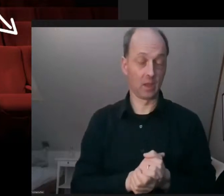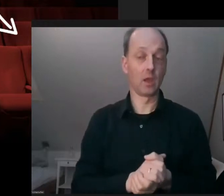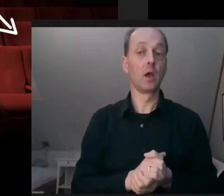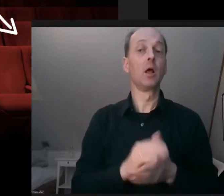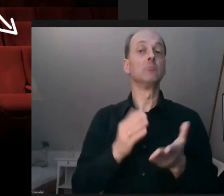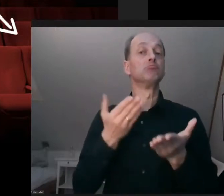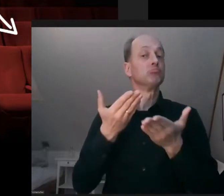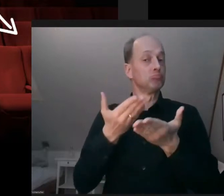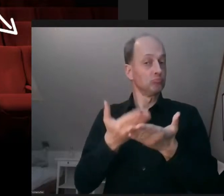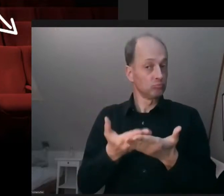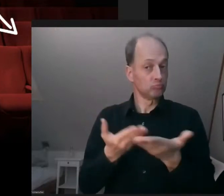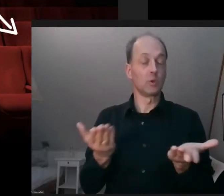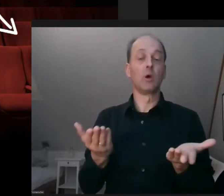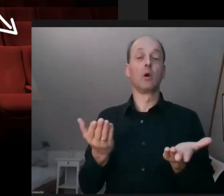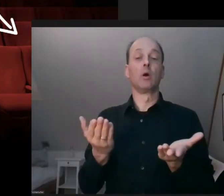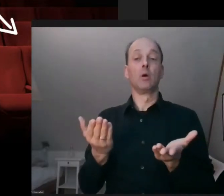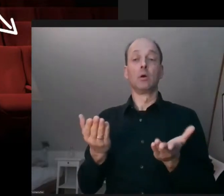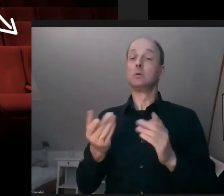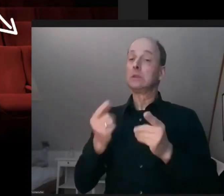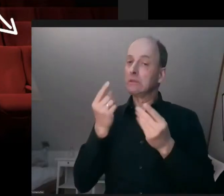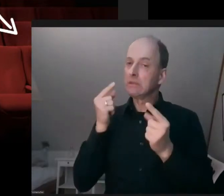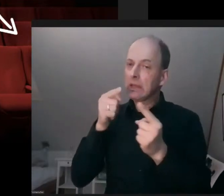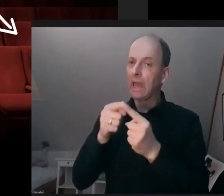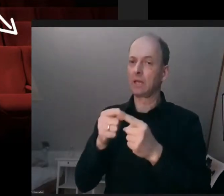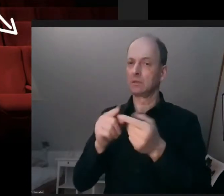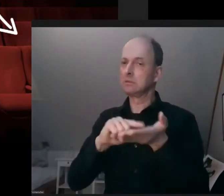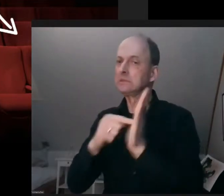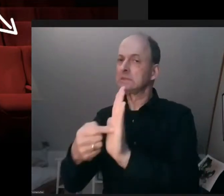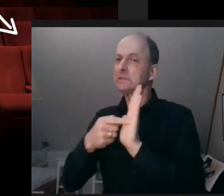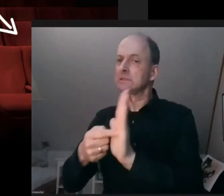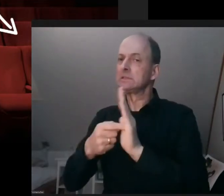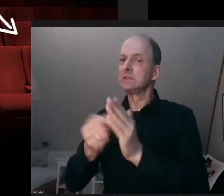One example is that you are not